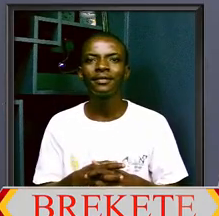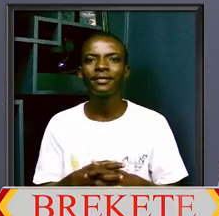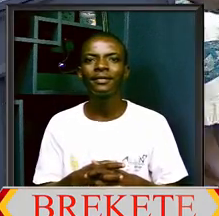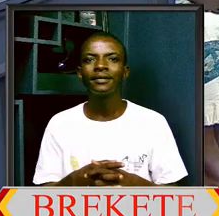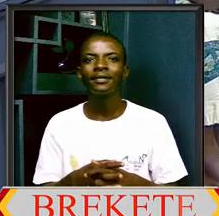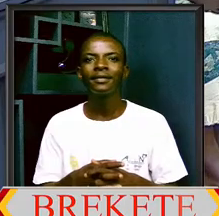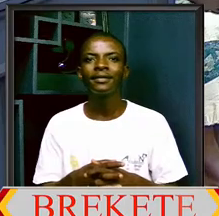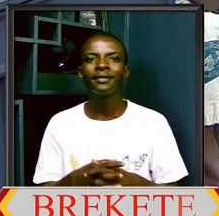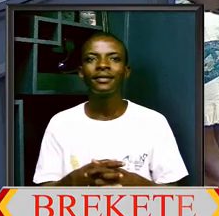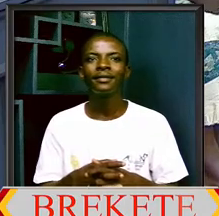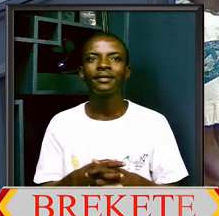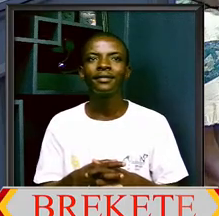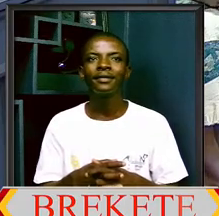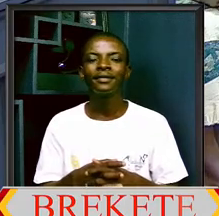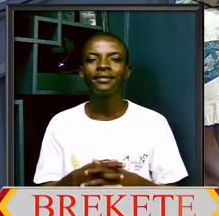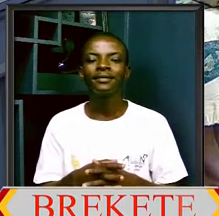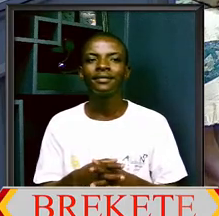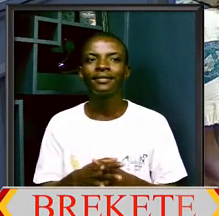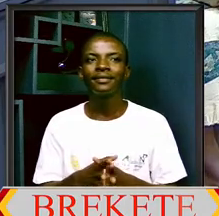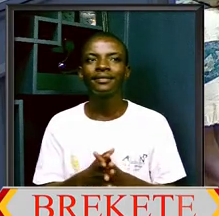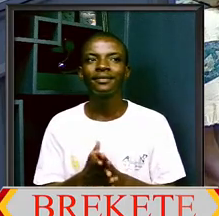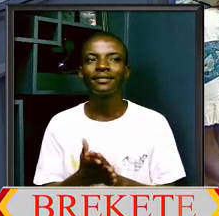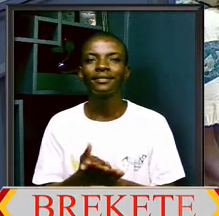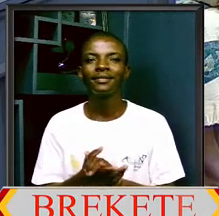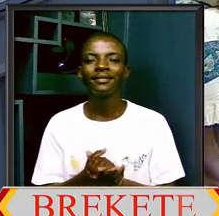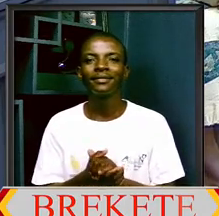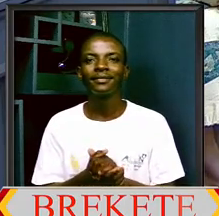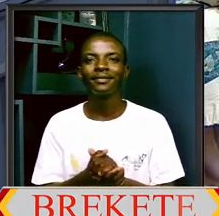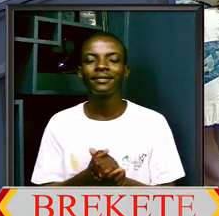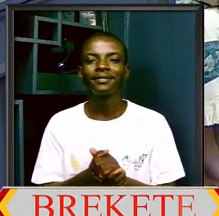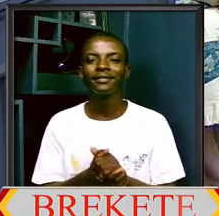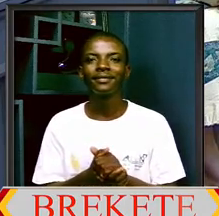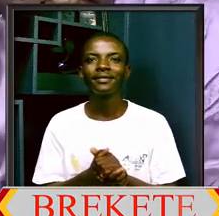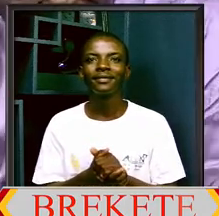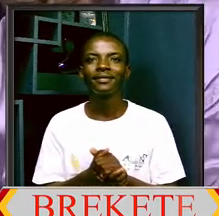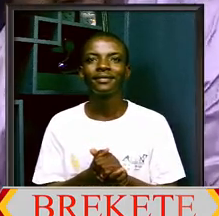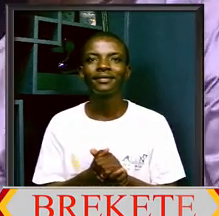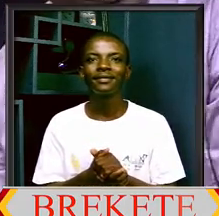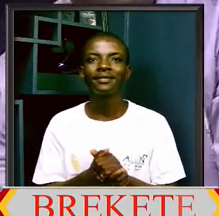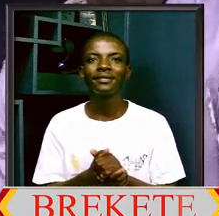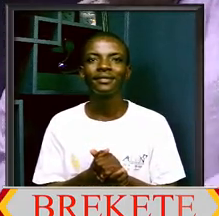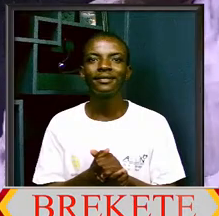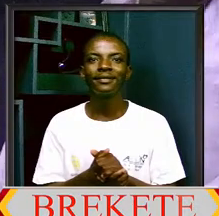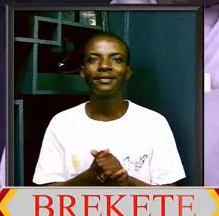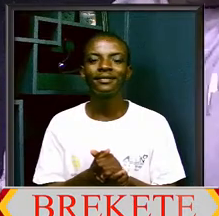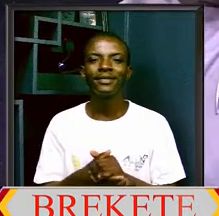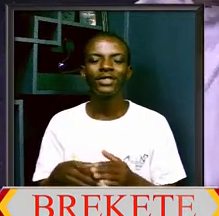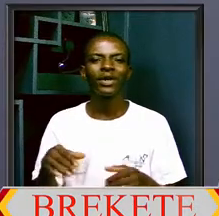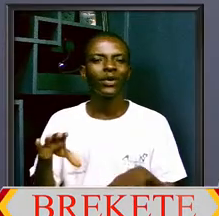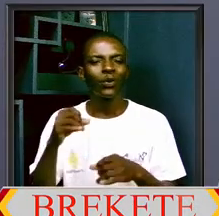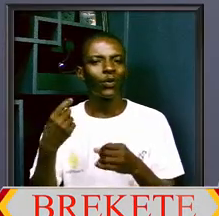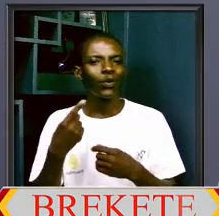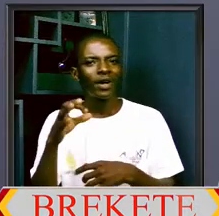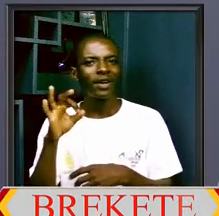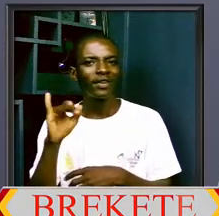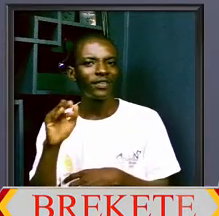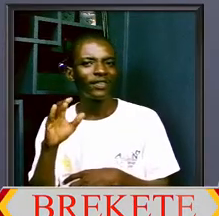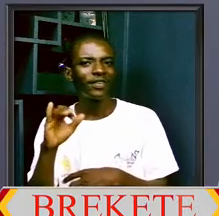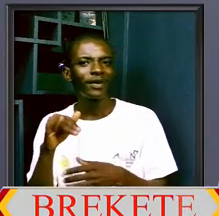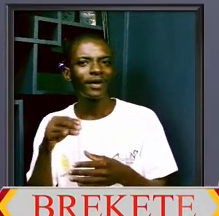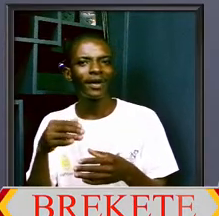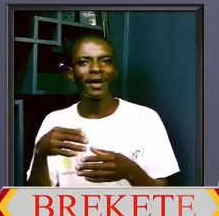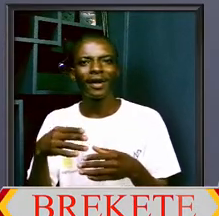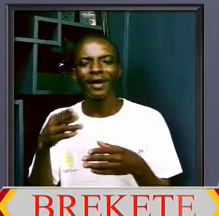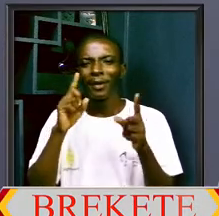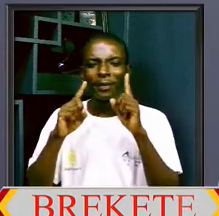you sir return the weapon return the weapon ah he get one film where I watch I pity